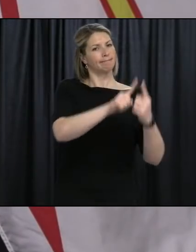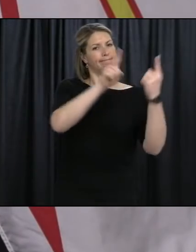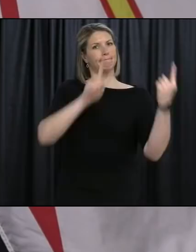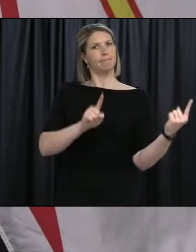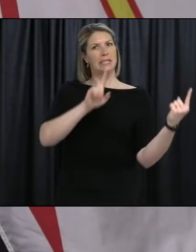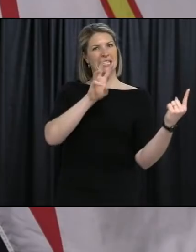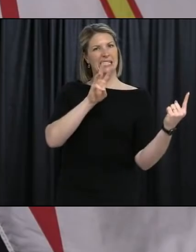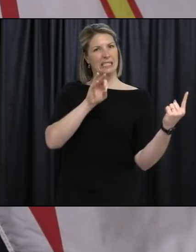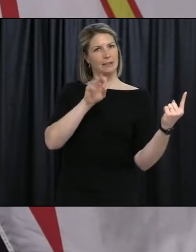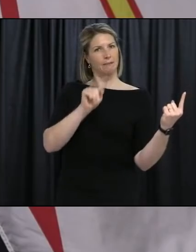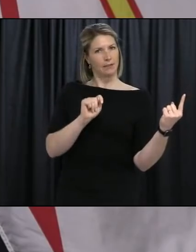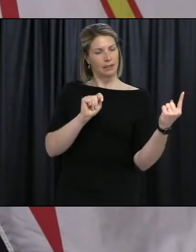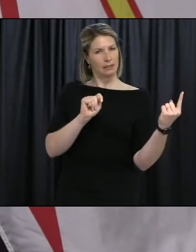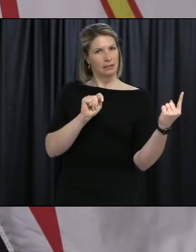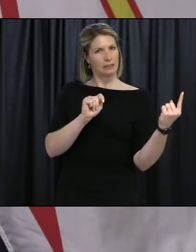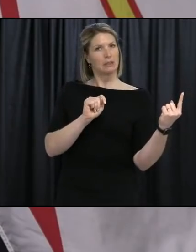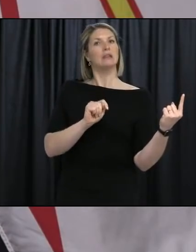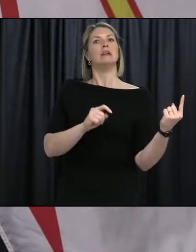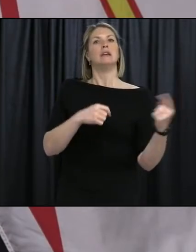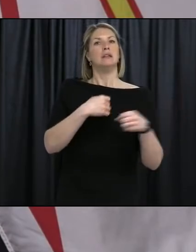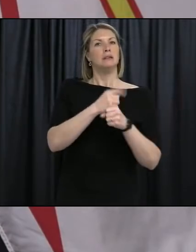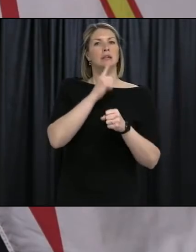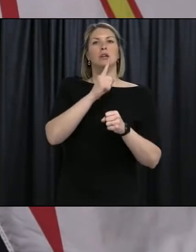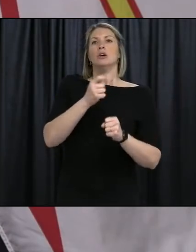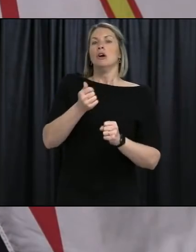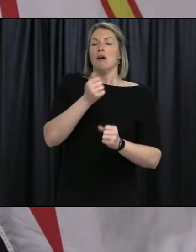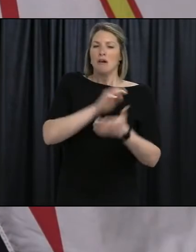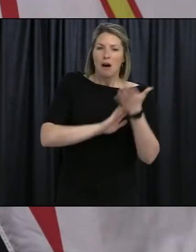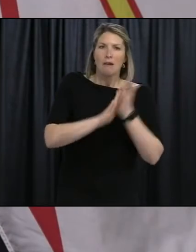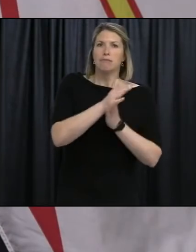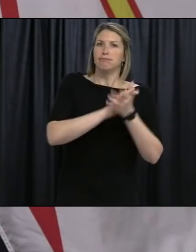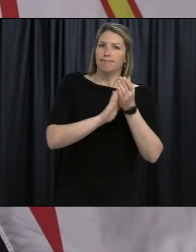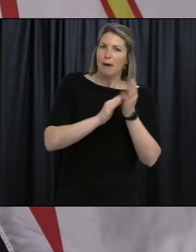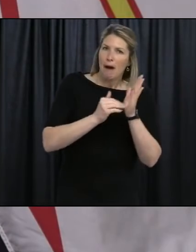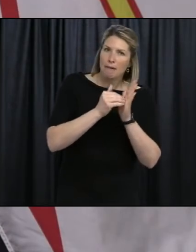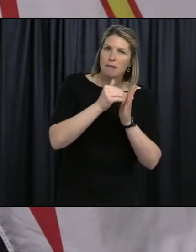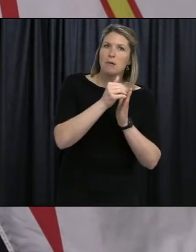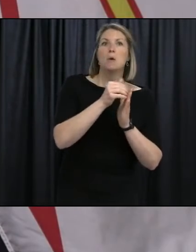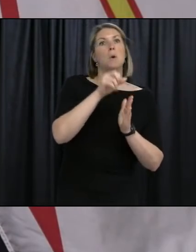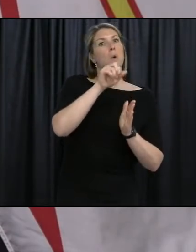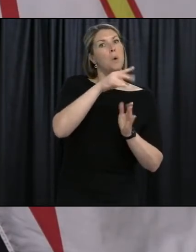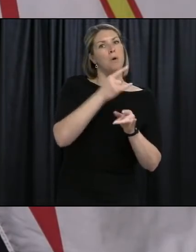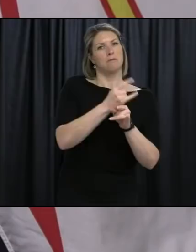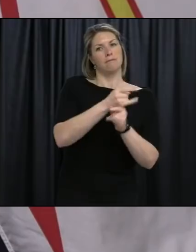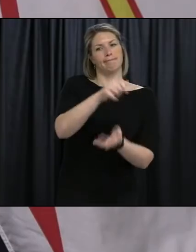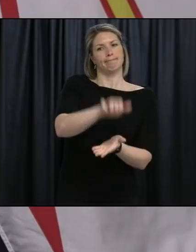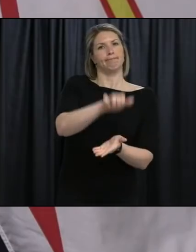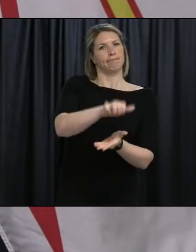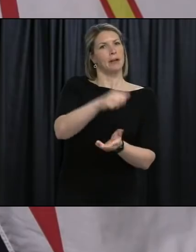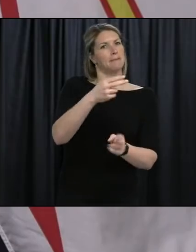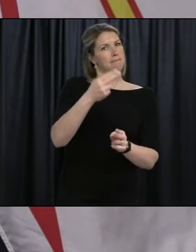activity, and everyone should ensure proper and frequent hand washing or use of hand sanitizer.